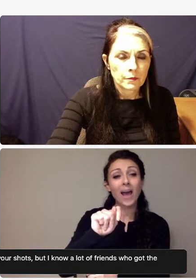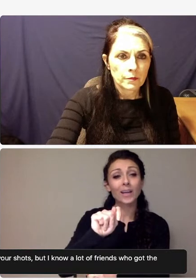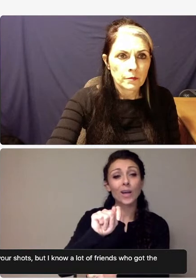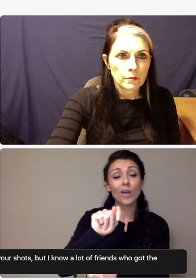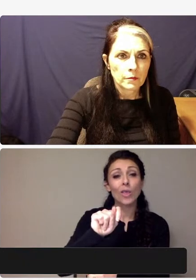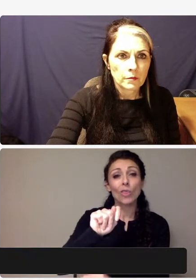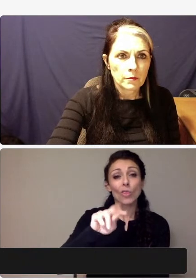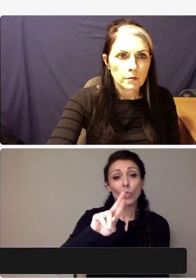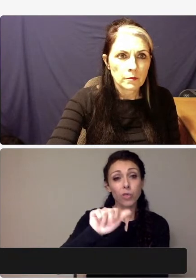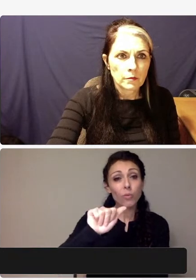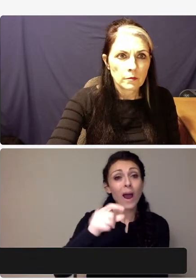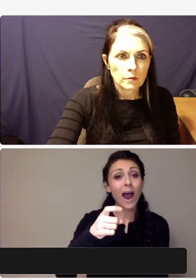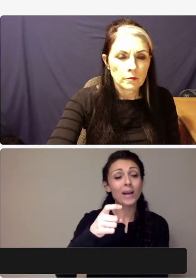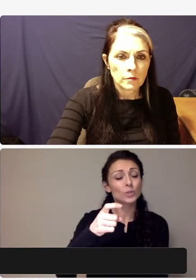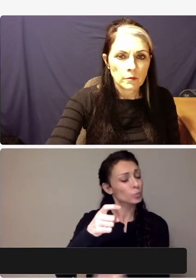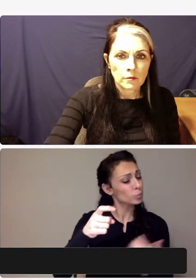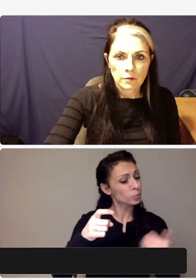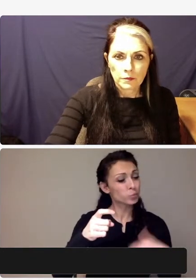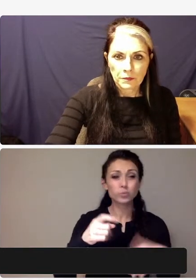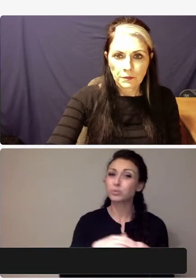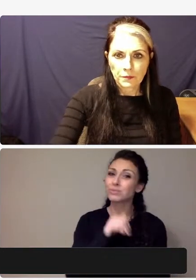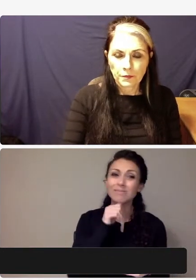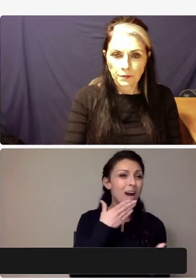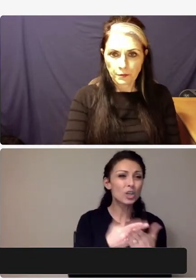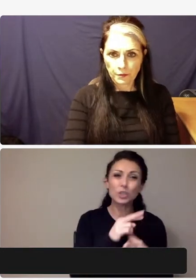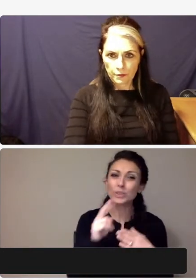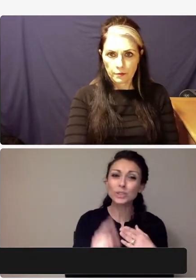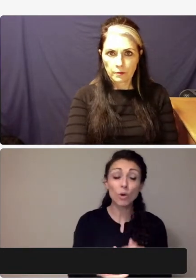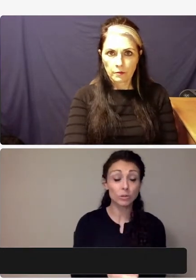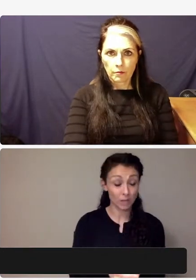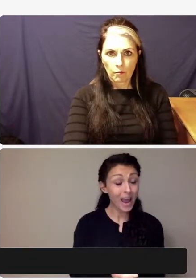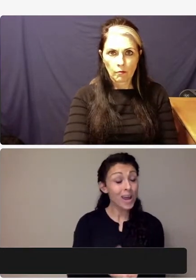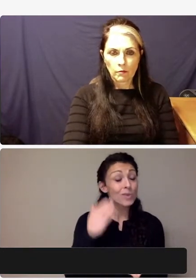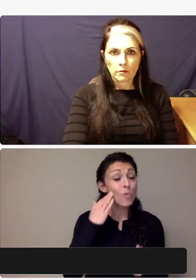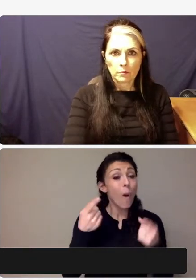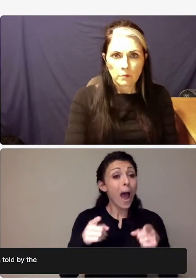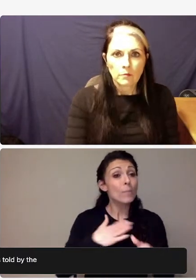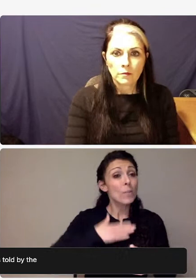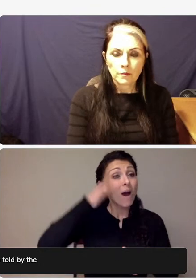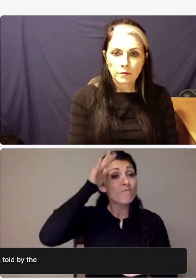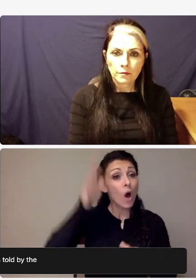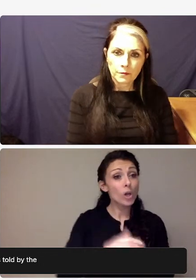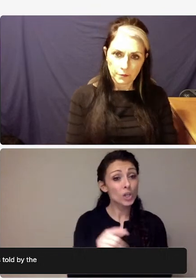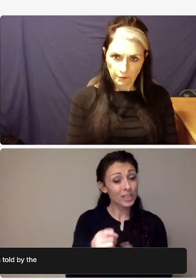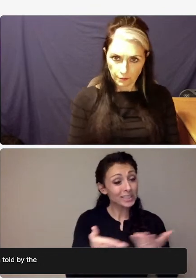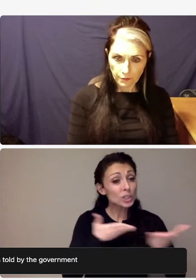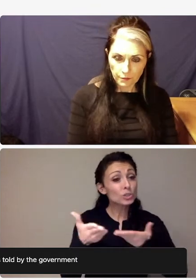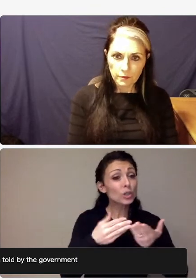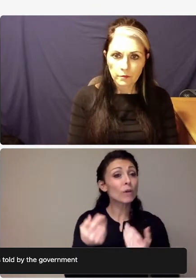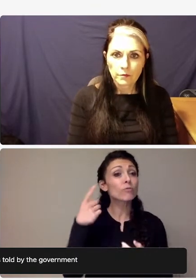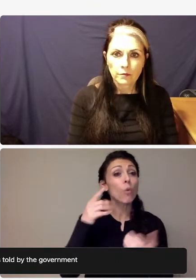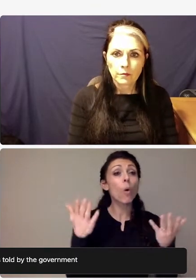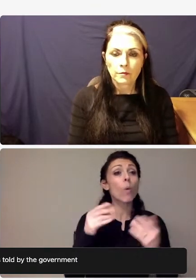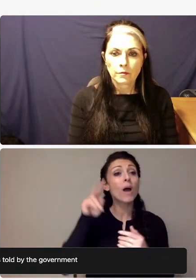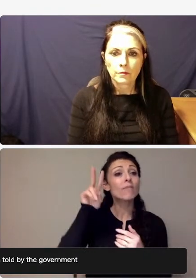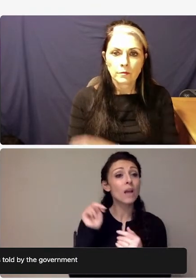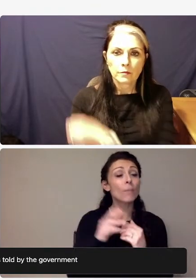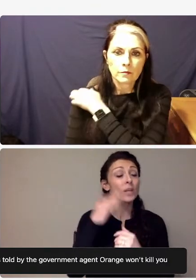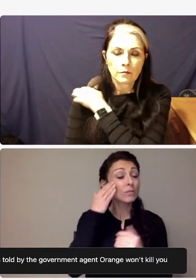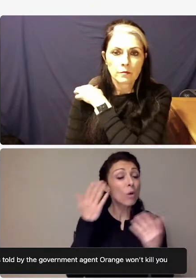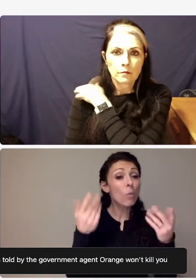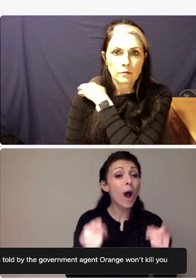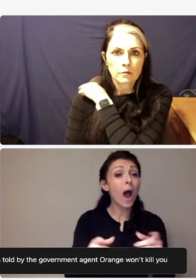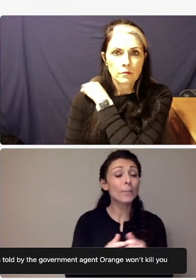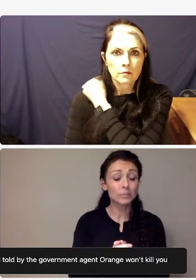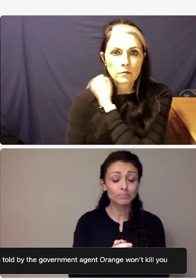vietnam vet suffered from agent orange died at 47 because he was told by the government that agent orange won't kill you and it went through his